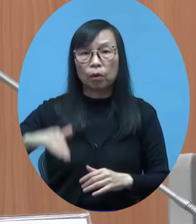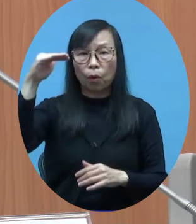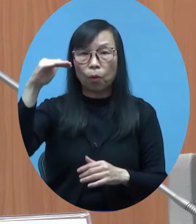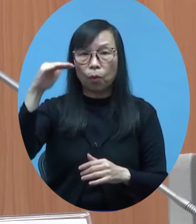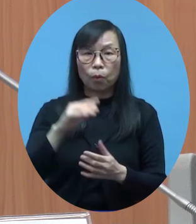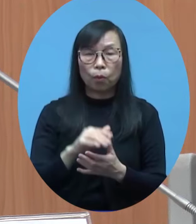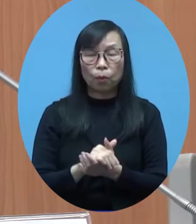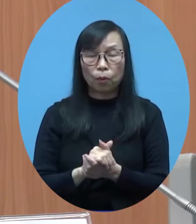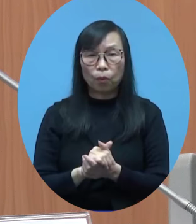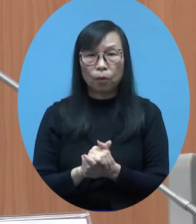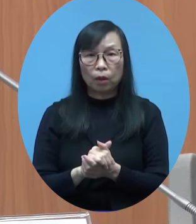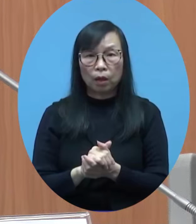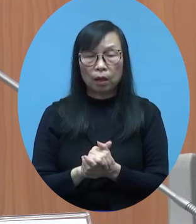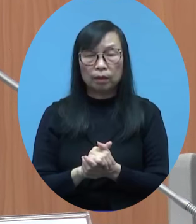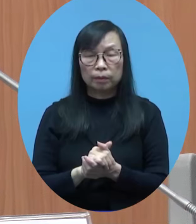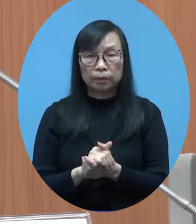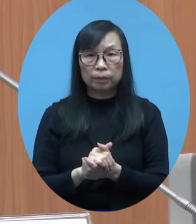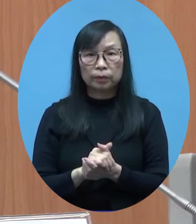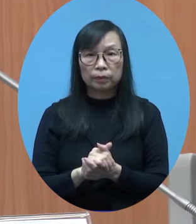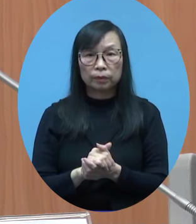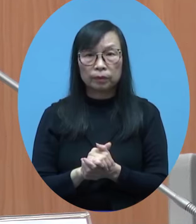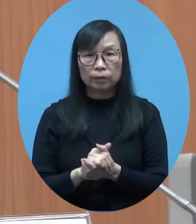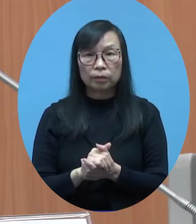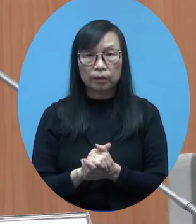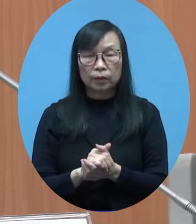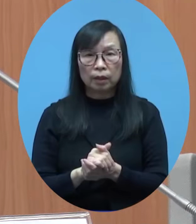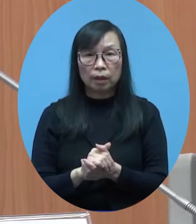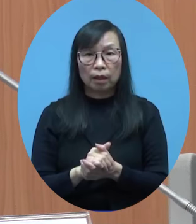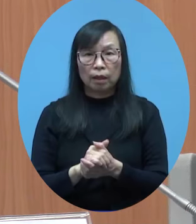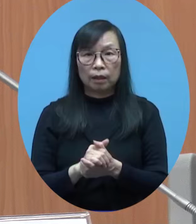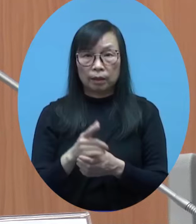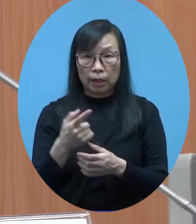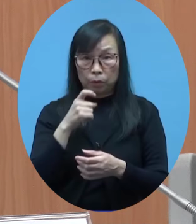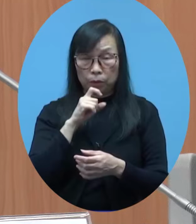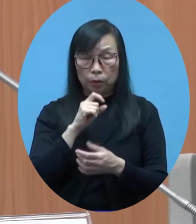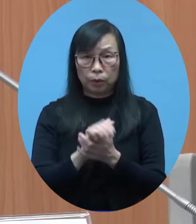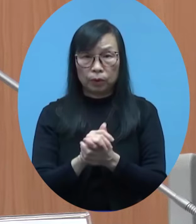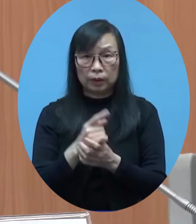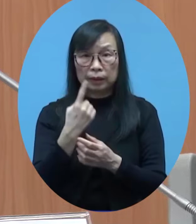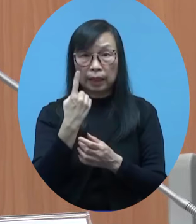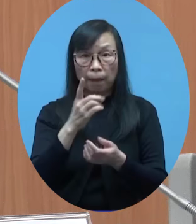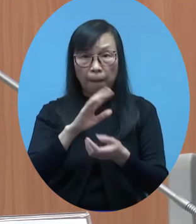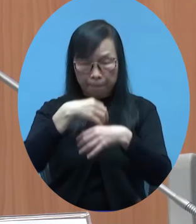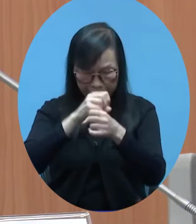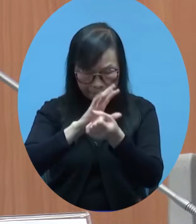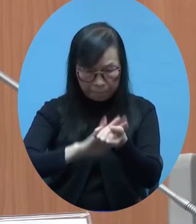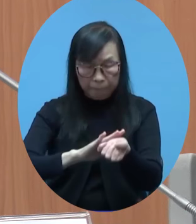at the same time, we find the one positive environmental sampling. Then sharing of the use